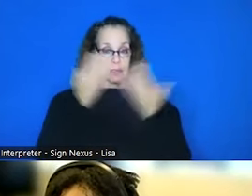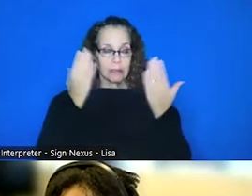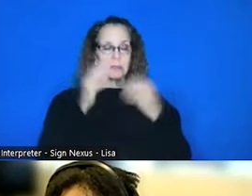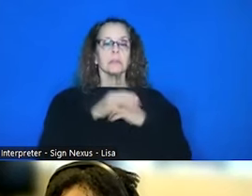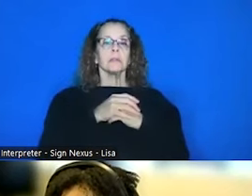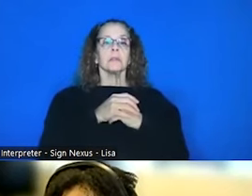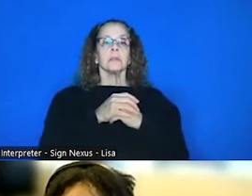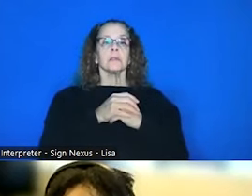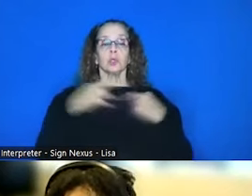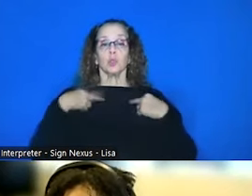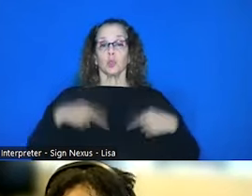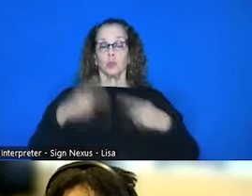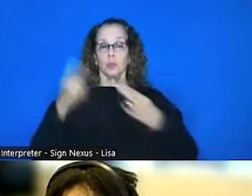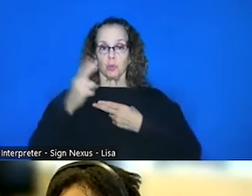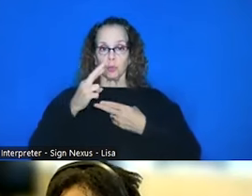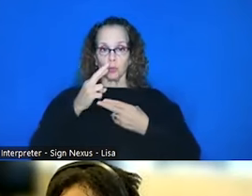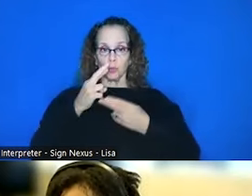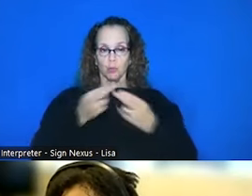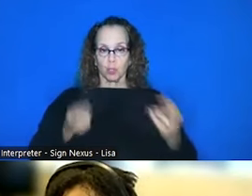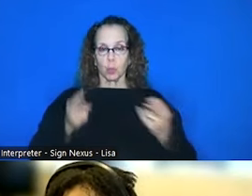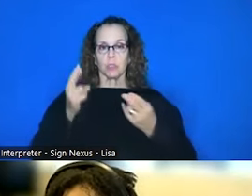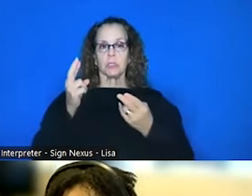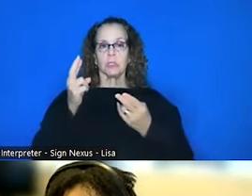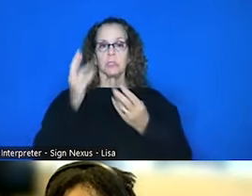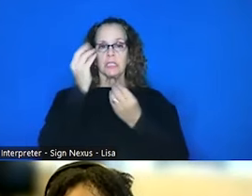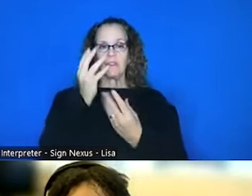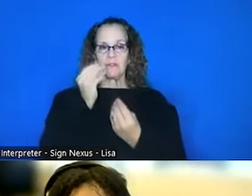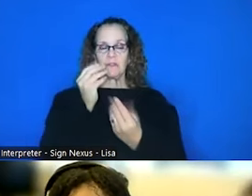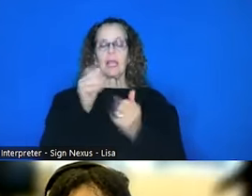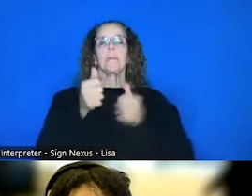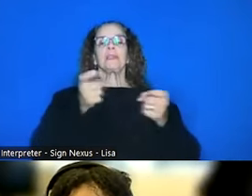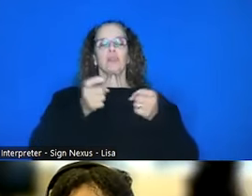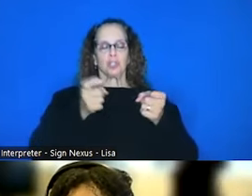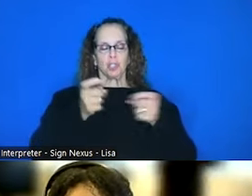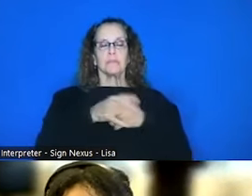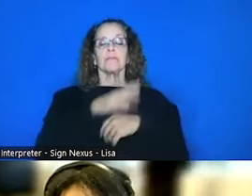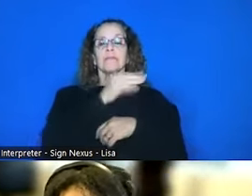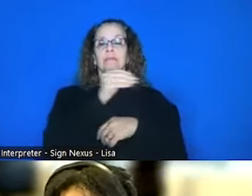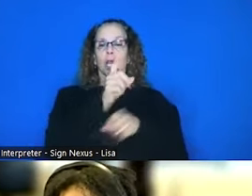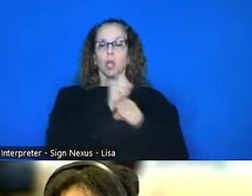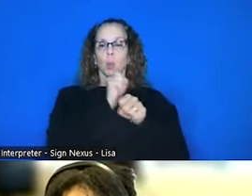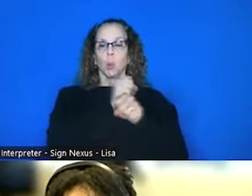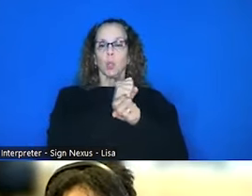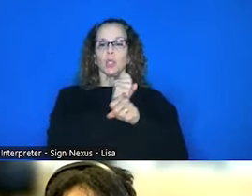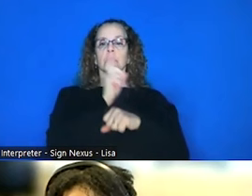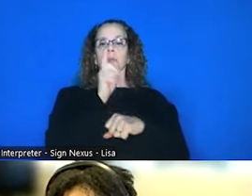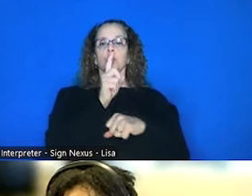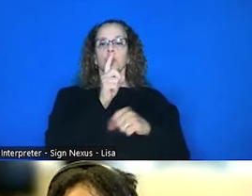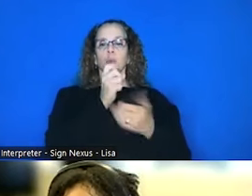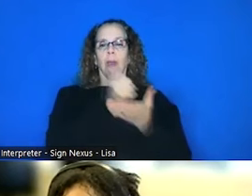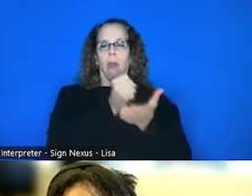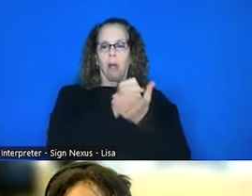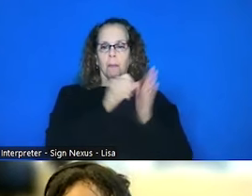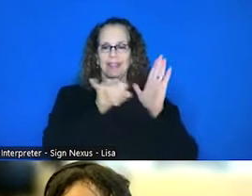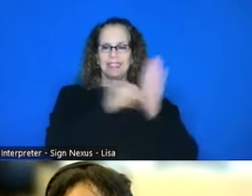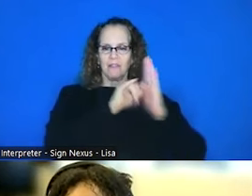Resources Administration. And he works to identify obstacles to accessing services and programs, working directly with program participants, community,